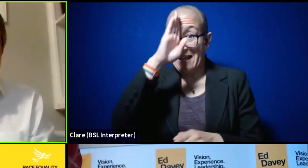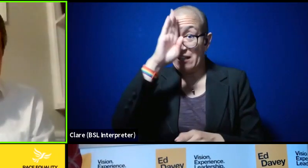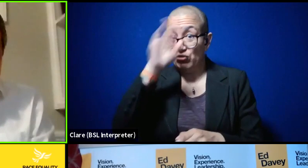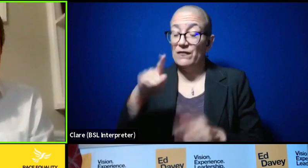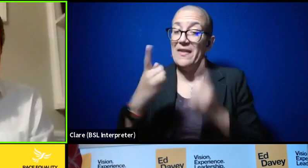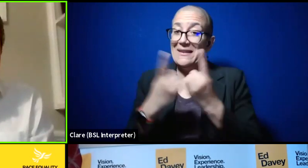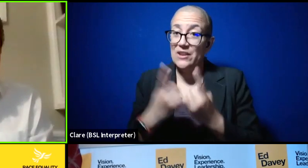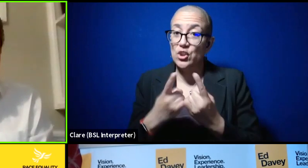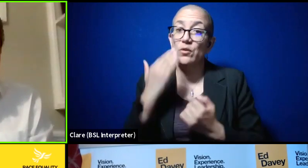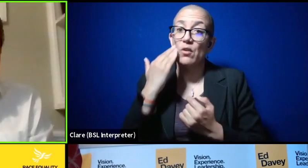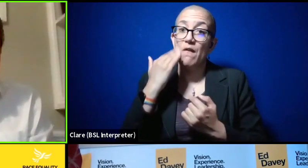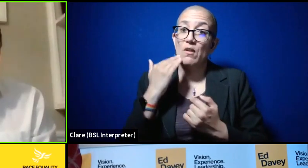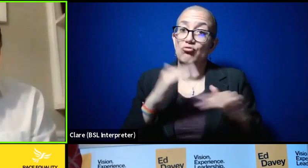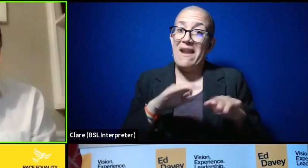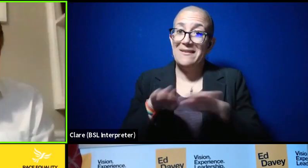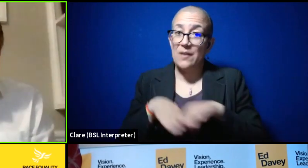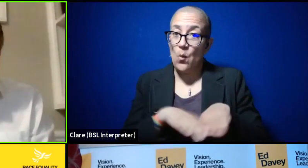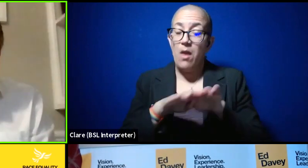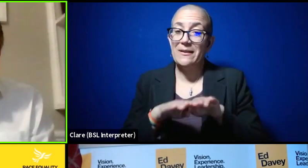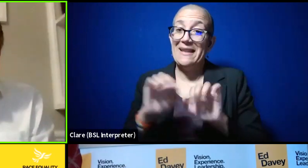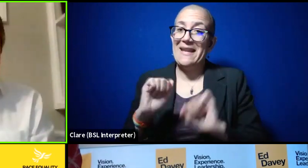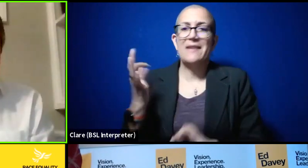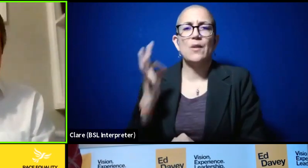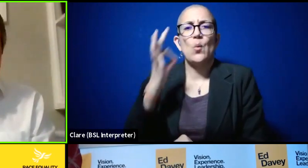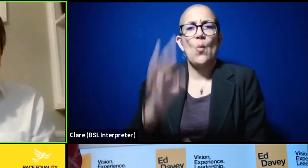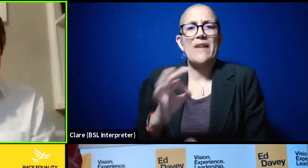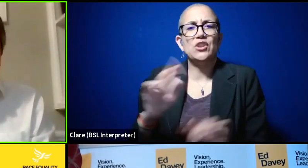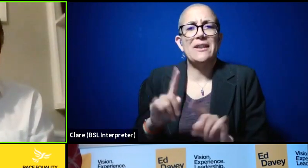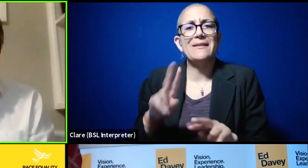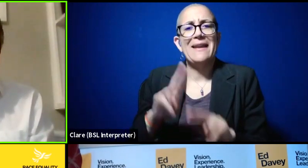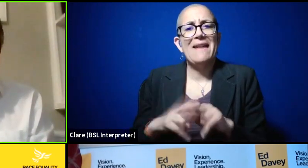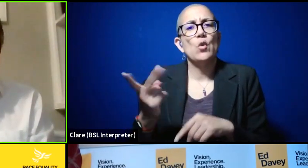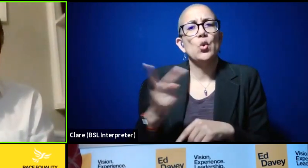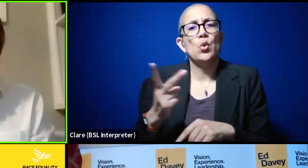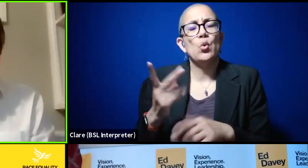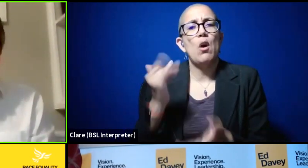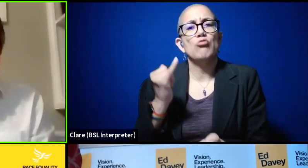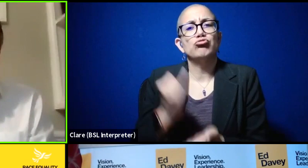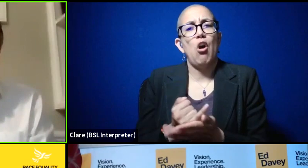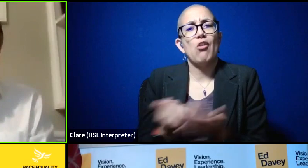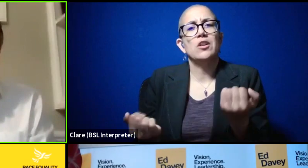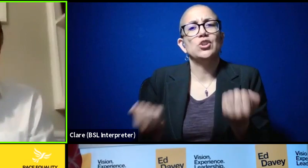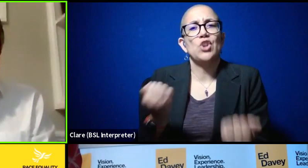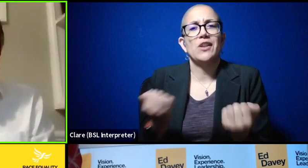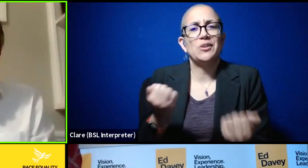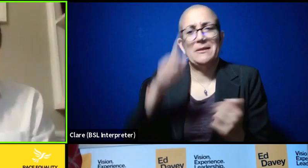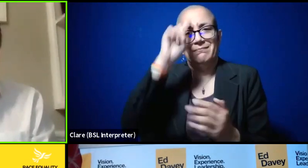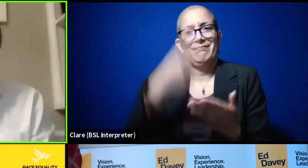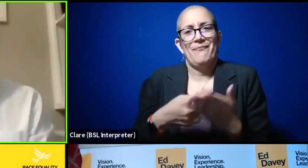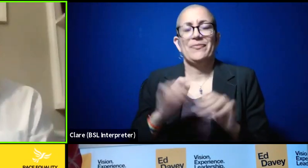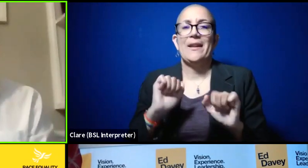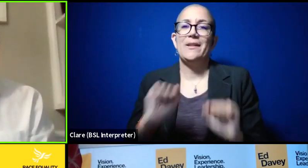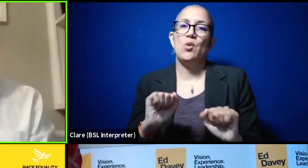equality? And his question is whether you made the wrong judgment call in your choices